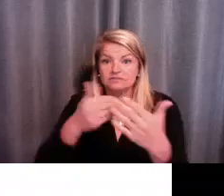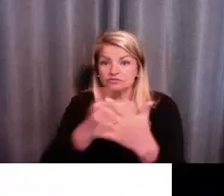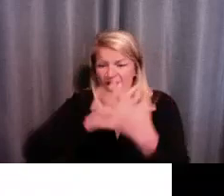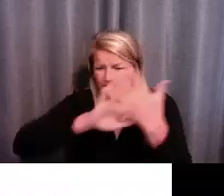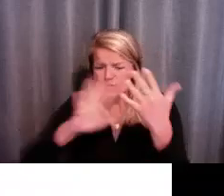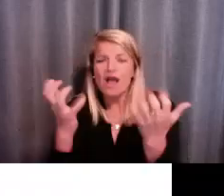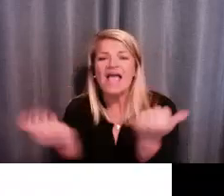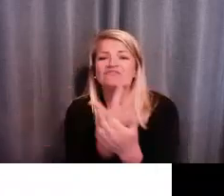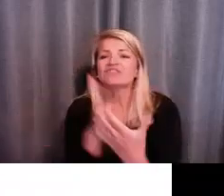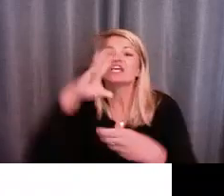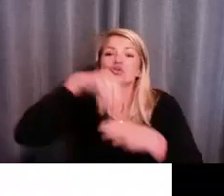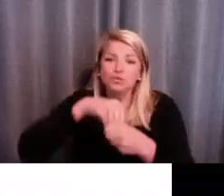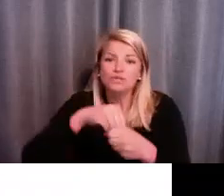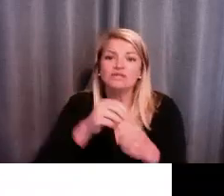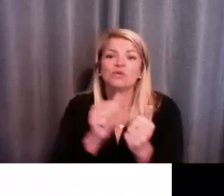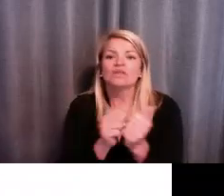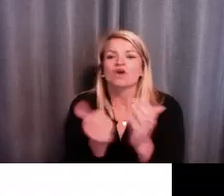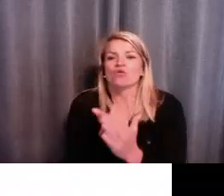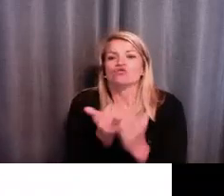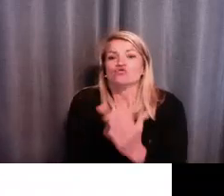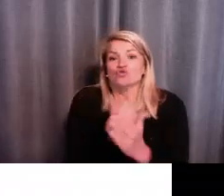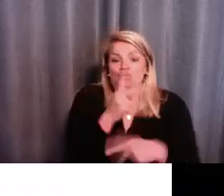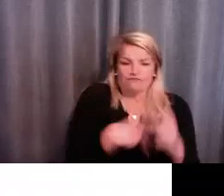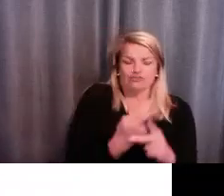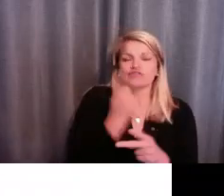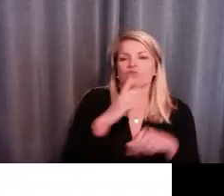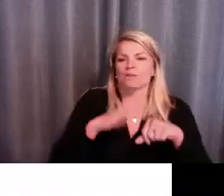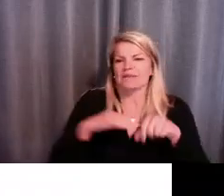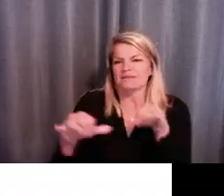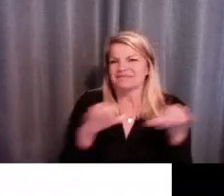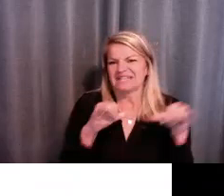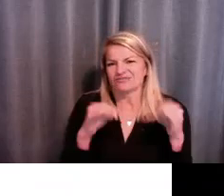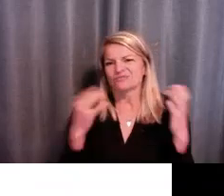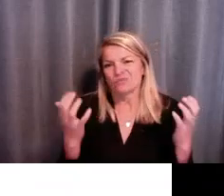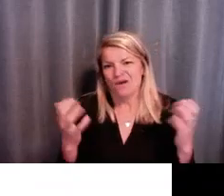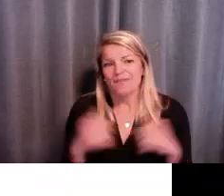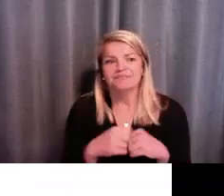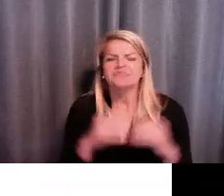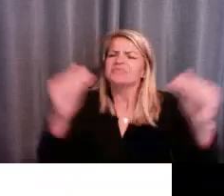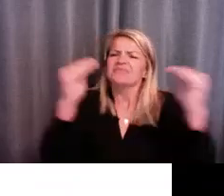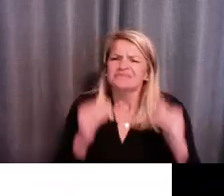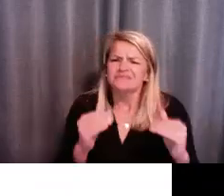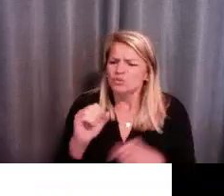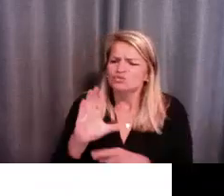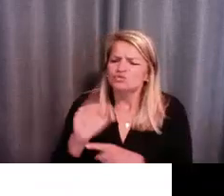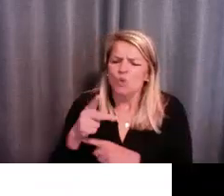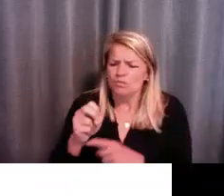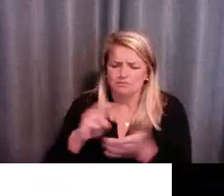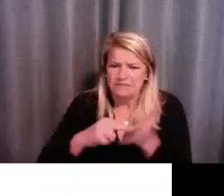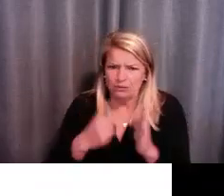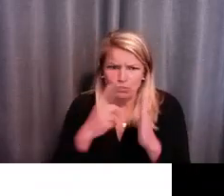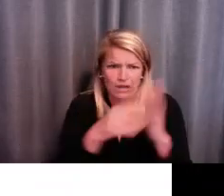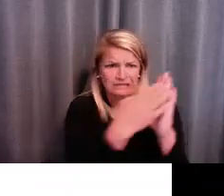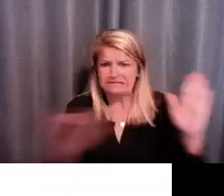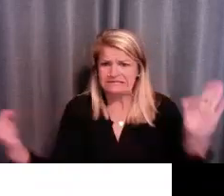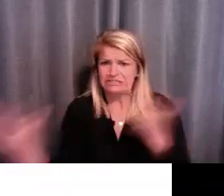included in the new version of the minimum standards. What is going to be the scope of the update? Well, the